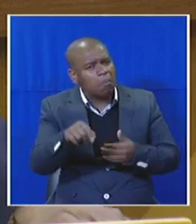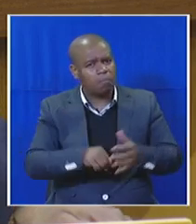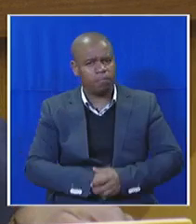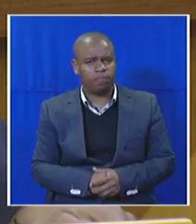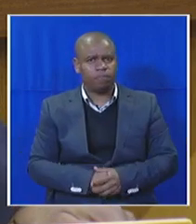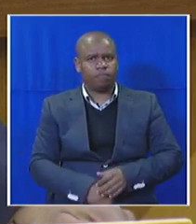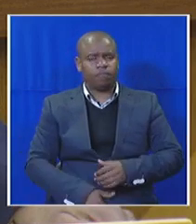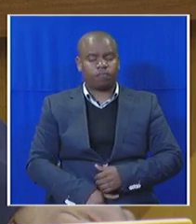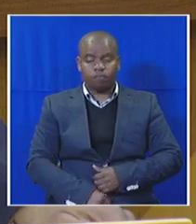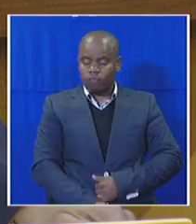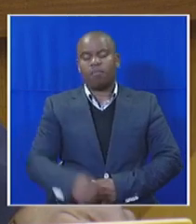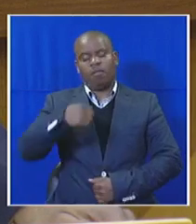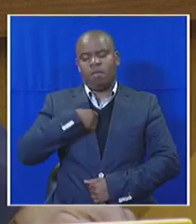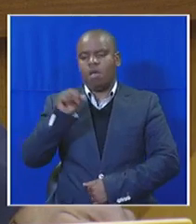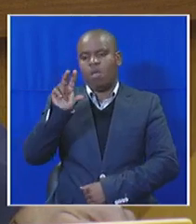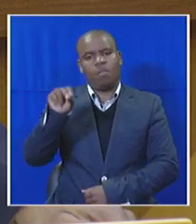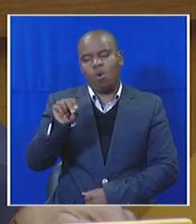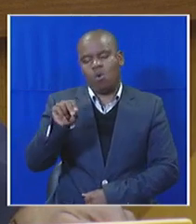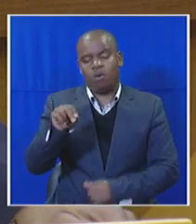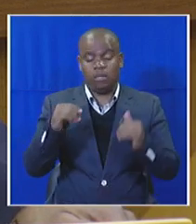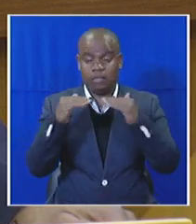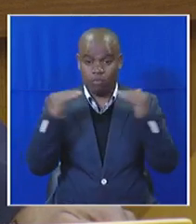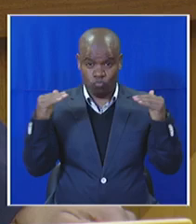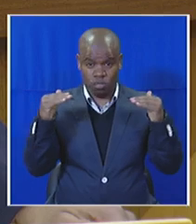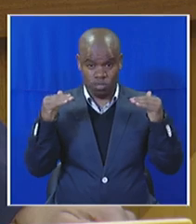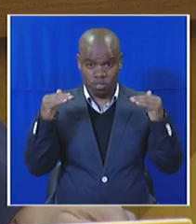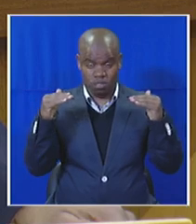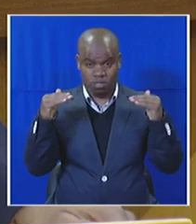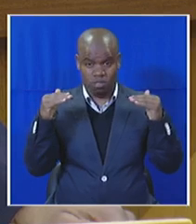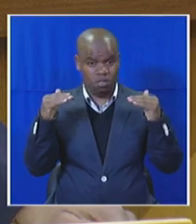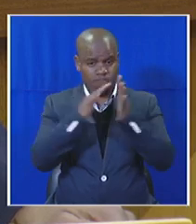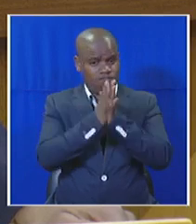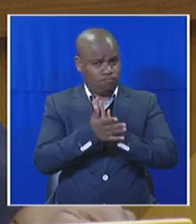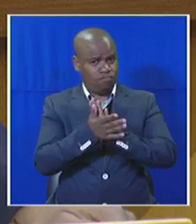to democracy. Instead, our democracy is maturing.